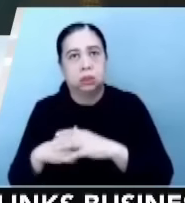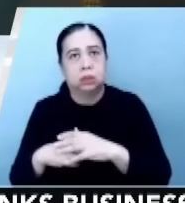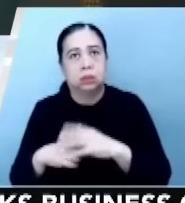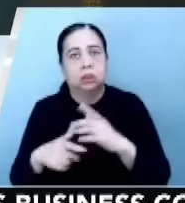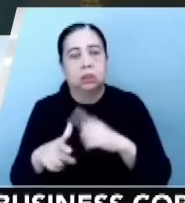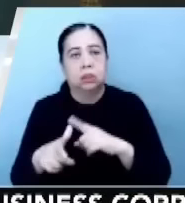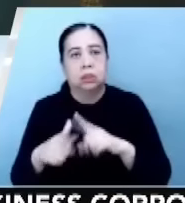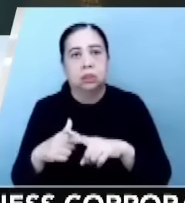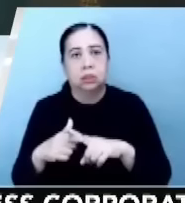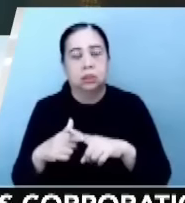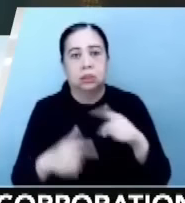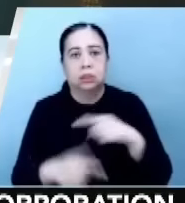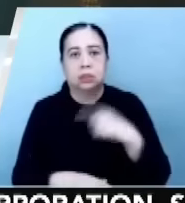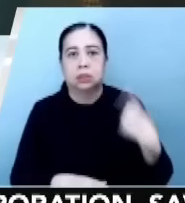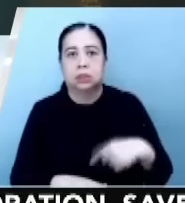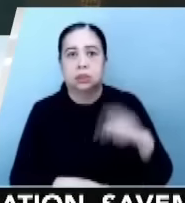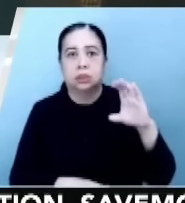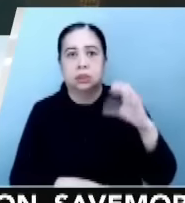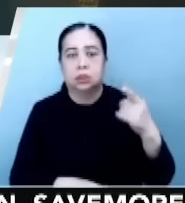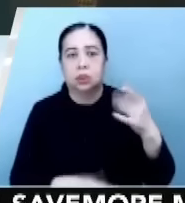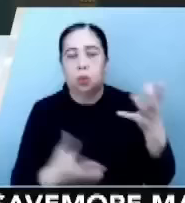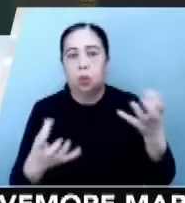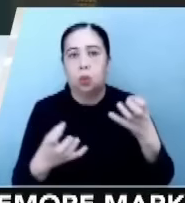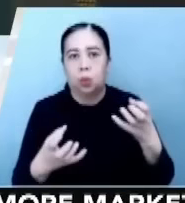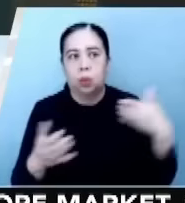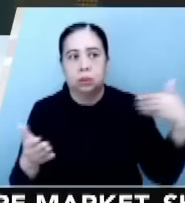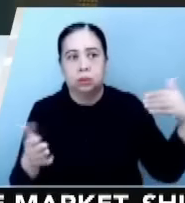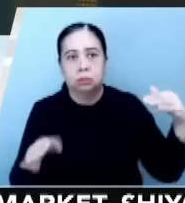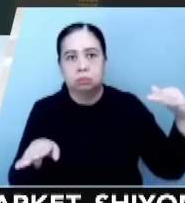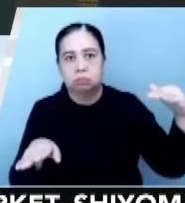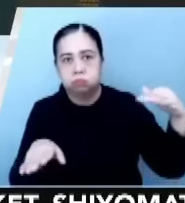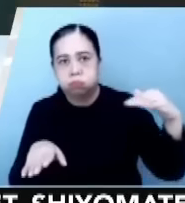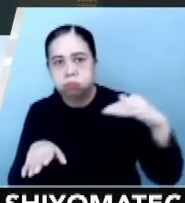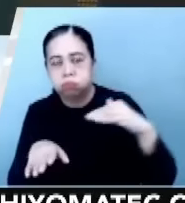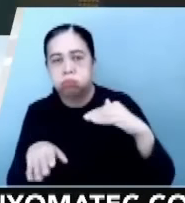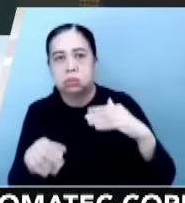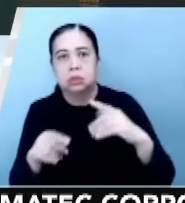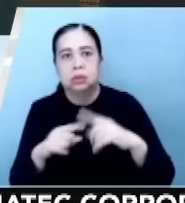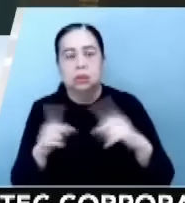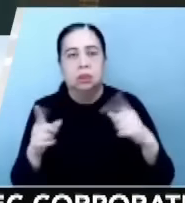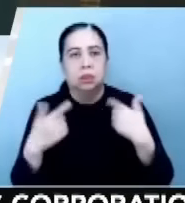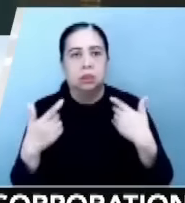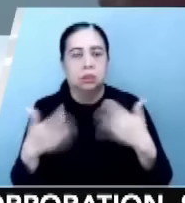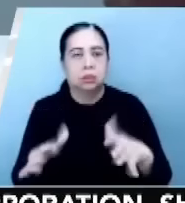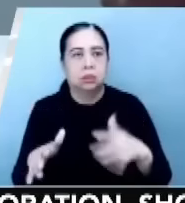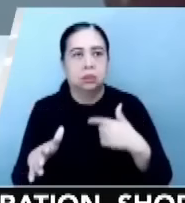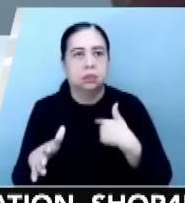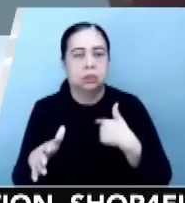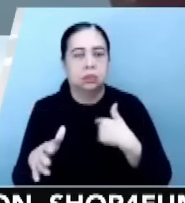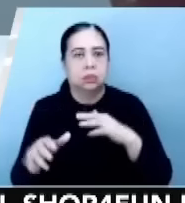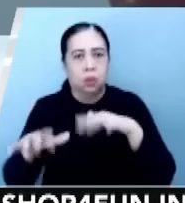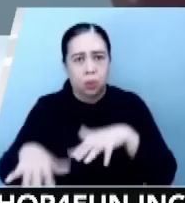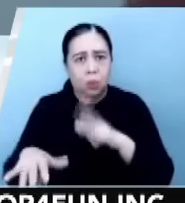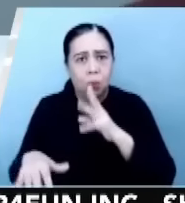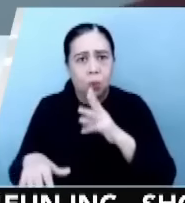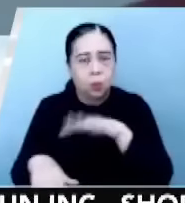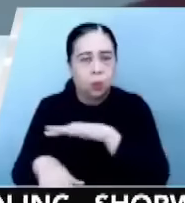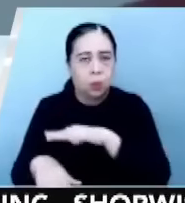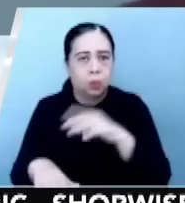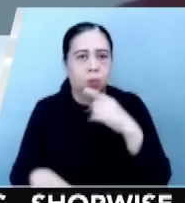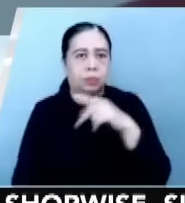the Chinese Coast Guard wanted to get closer. But we were already in the water. Ayon sa Philippine Coast